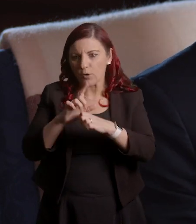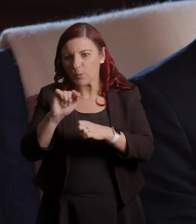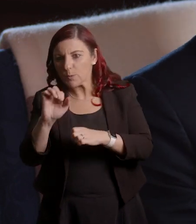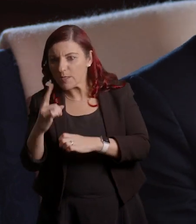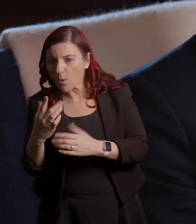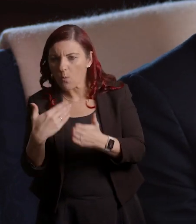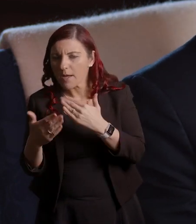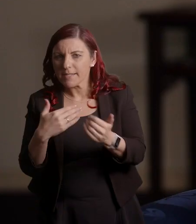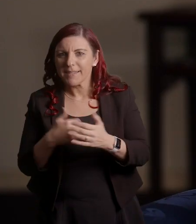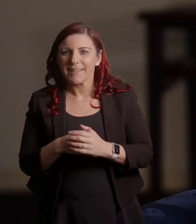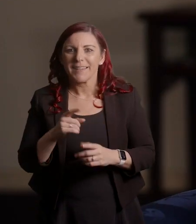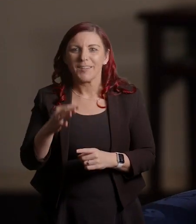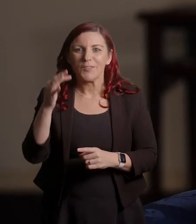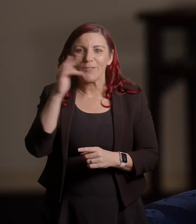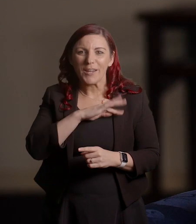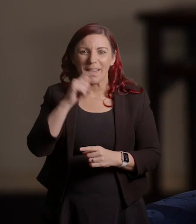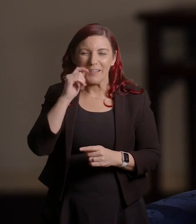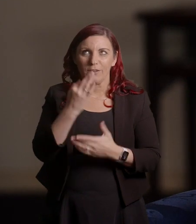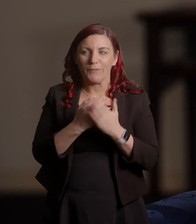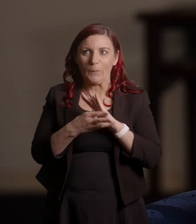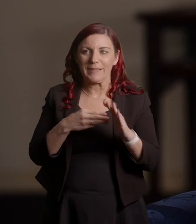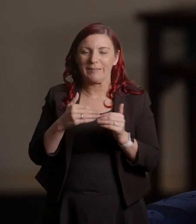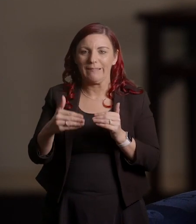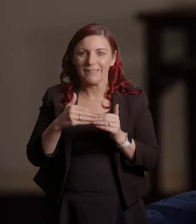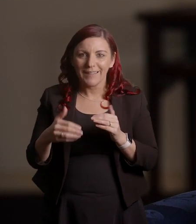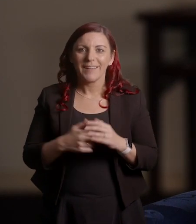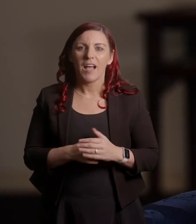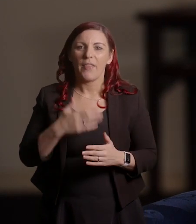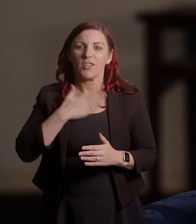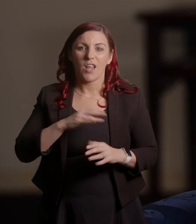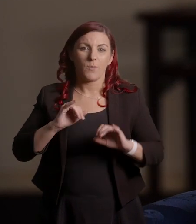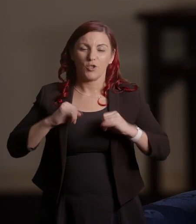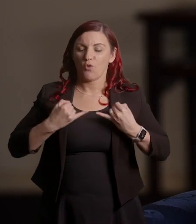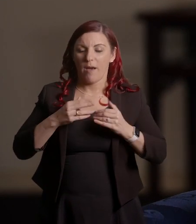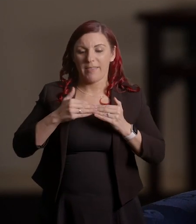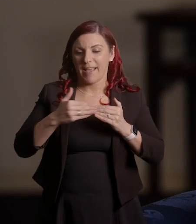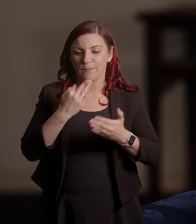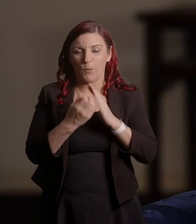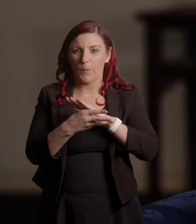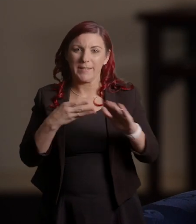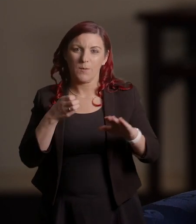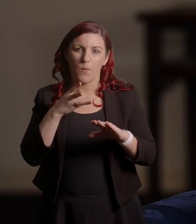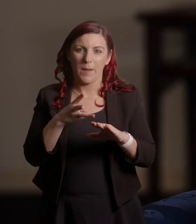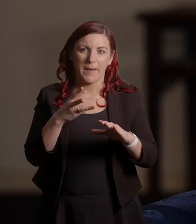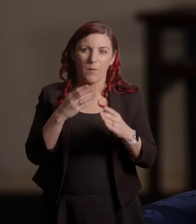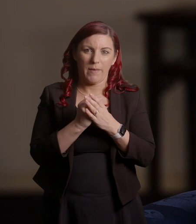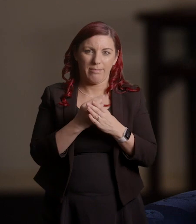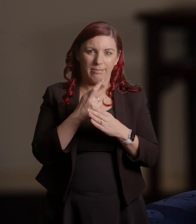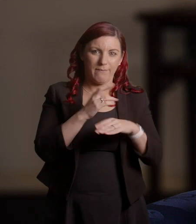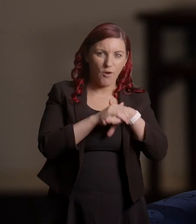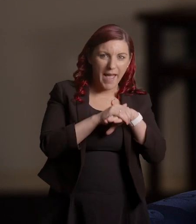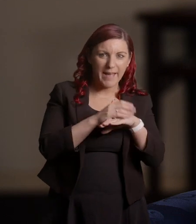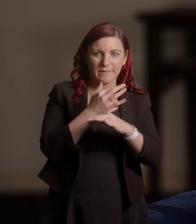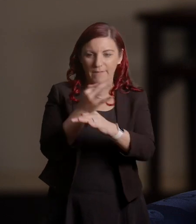into 2021? Yeah, it's funny to think it's only a few weeks. I suppose just enjoy the next couple of weeks. It's going to be with